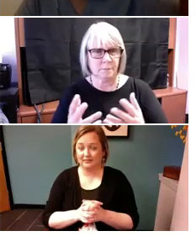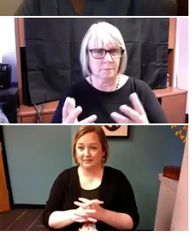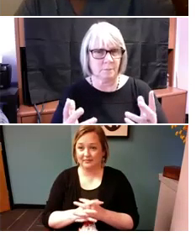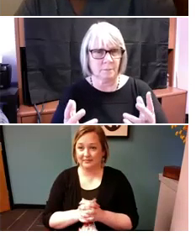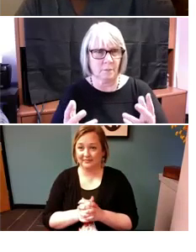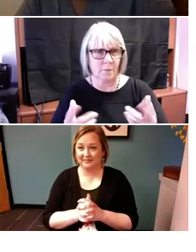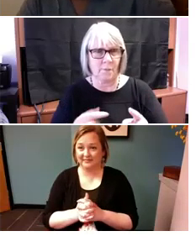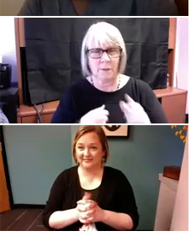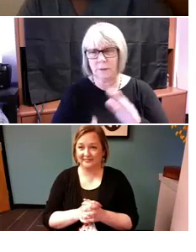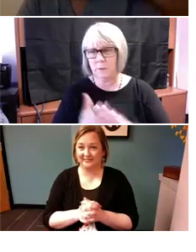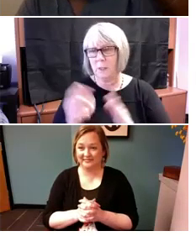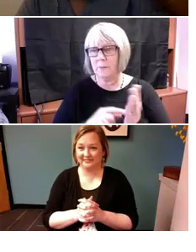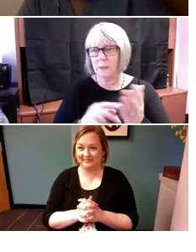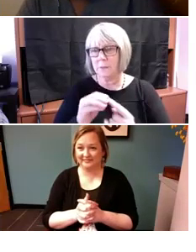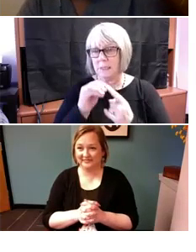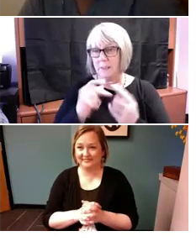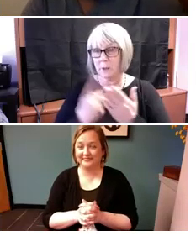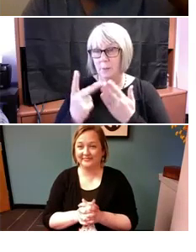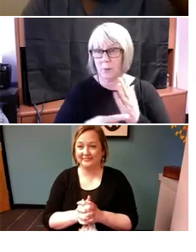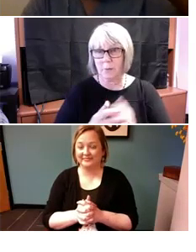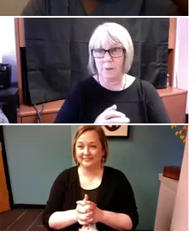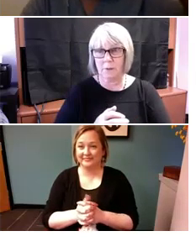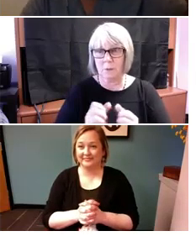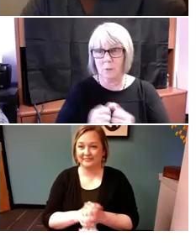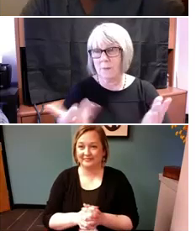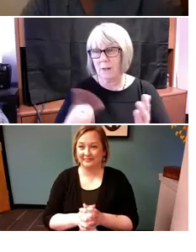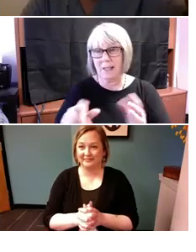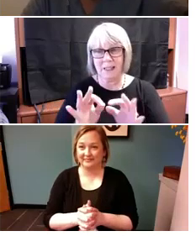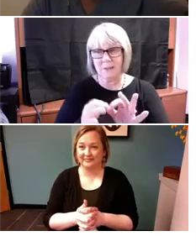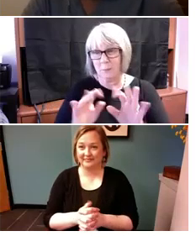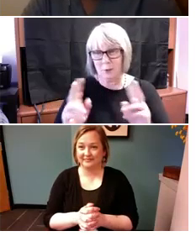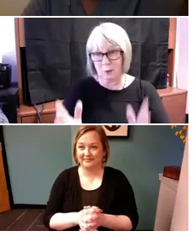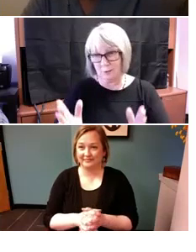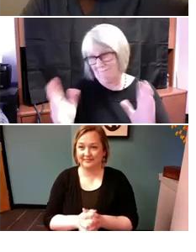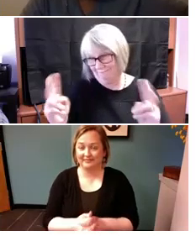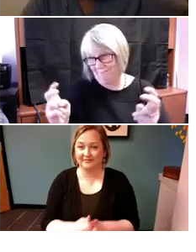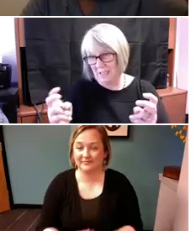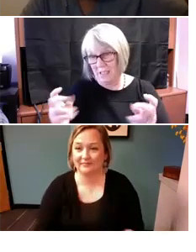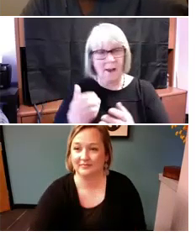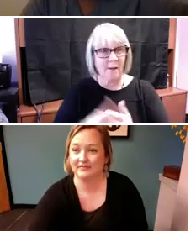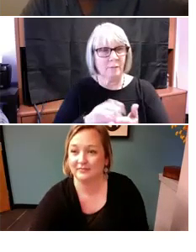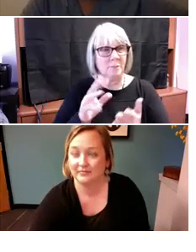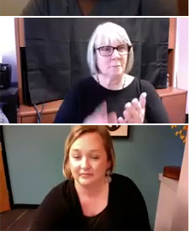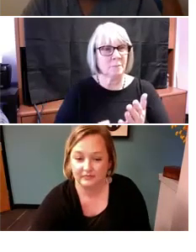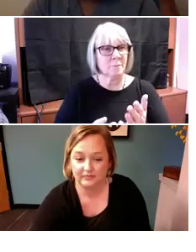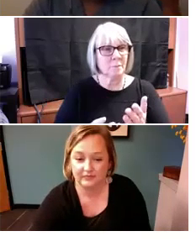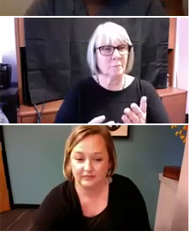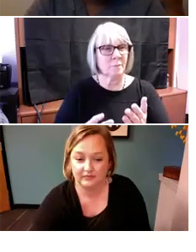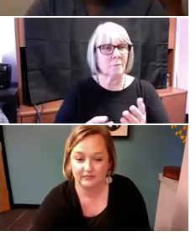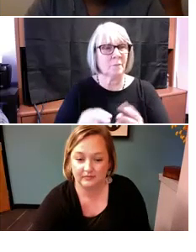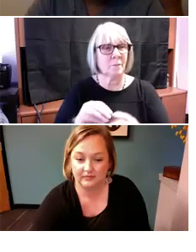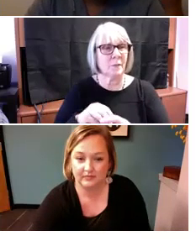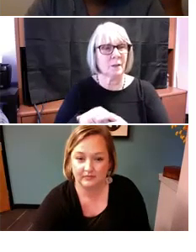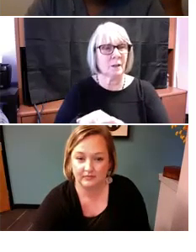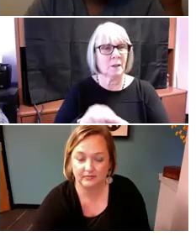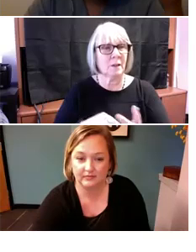And when I run this particular program without any interpreter, it is able to run inherently in the Windows